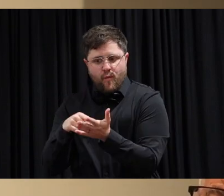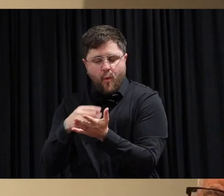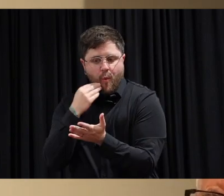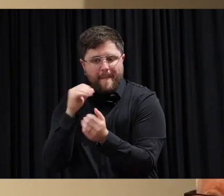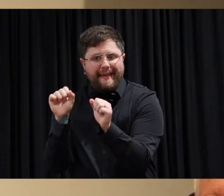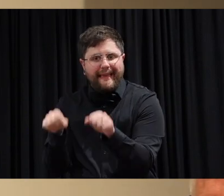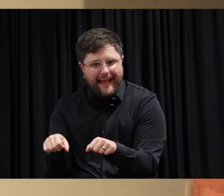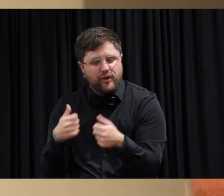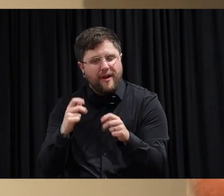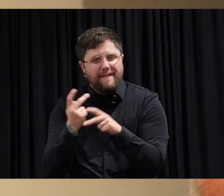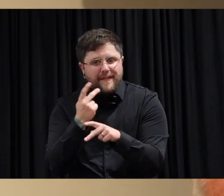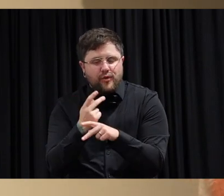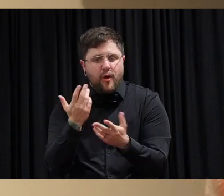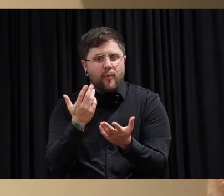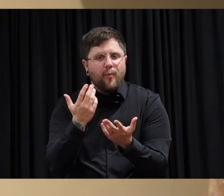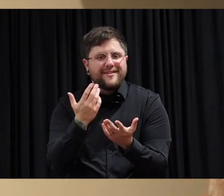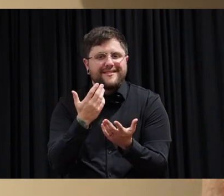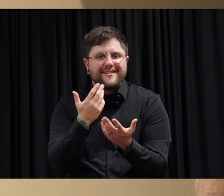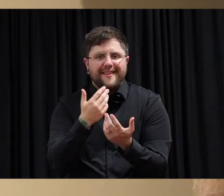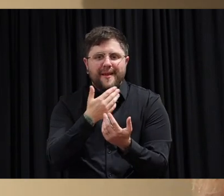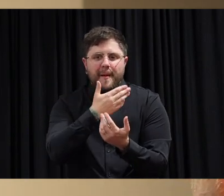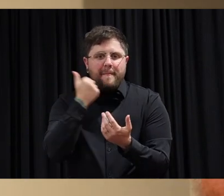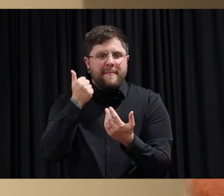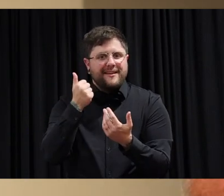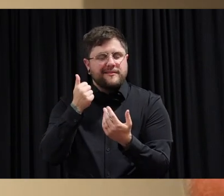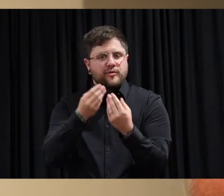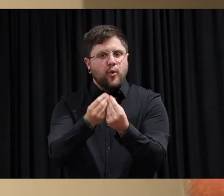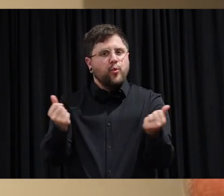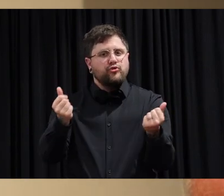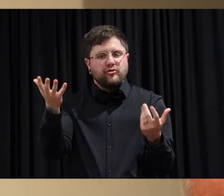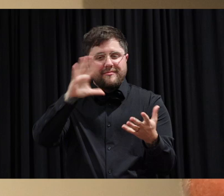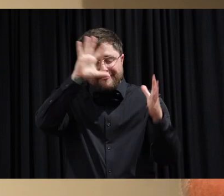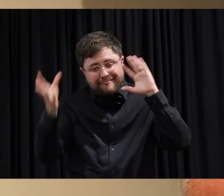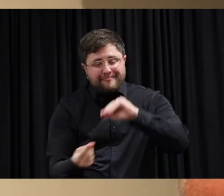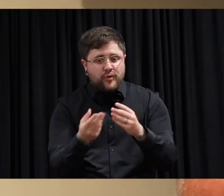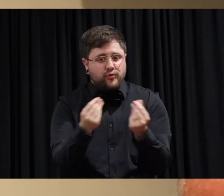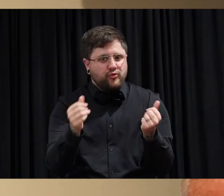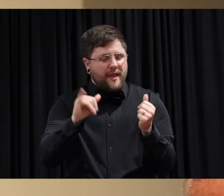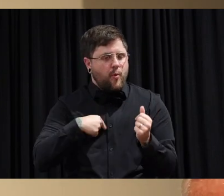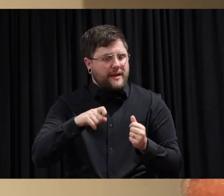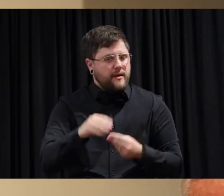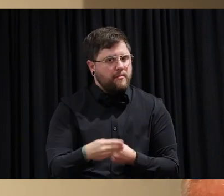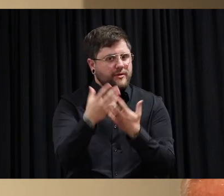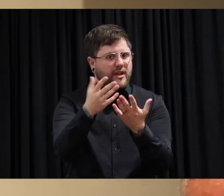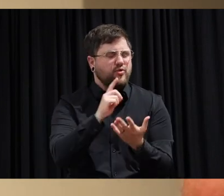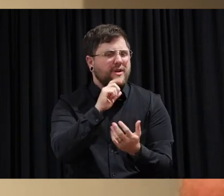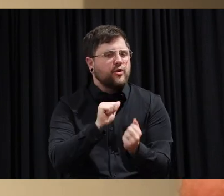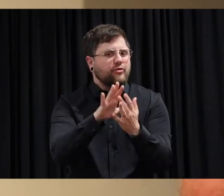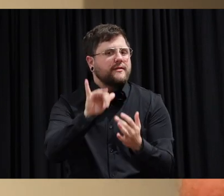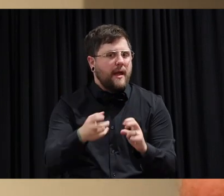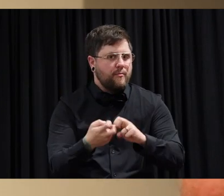affordability, and try to figure out what's the comprehensive set of solutions that needs to be presented to really address